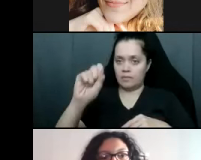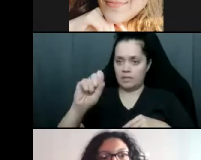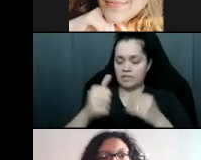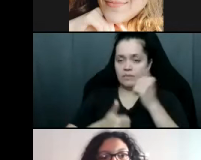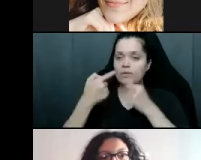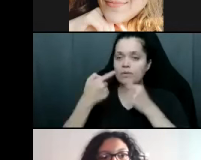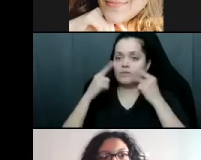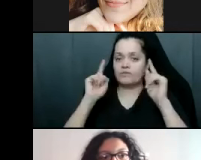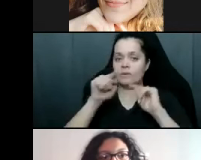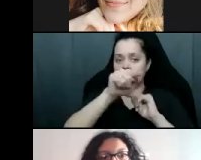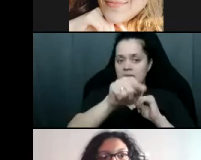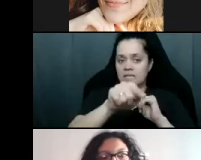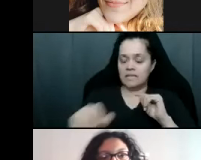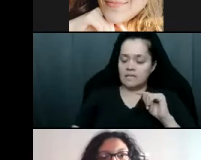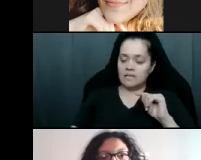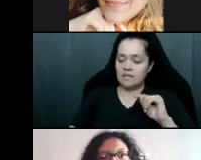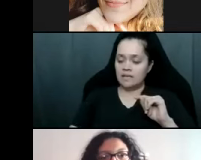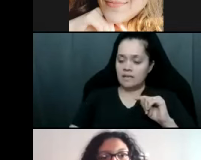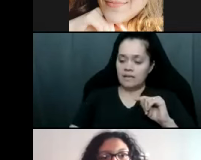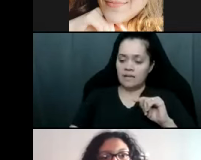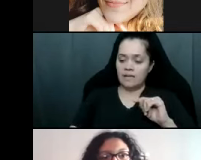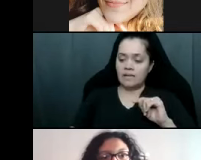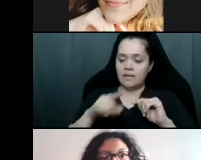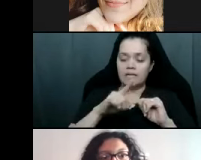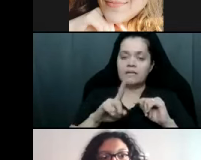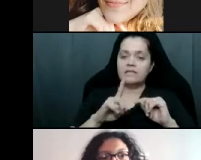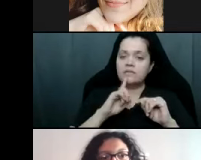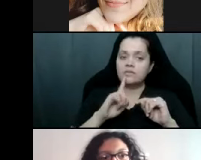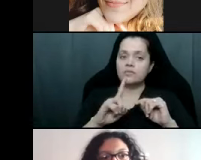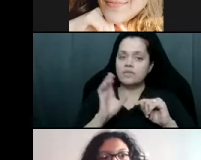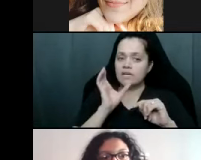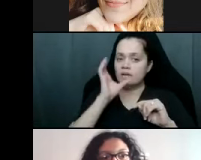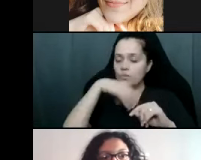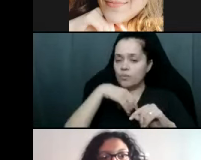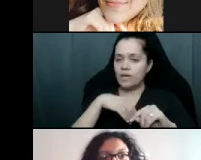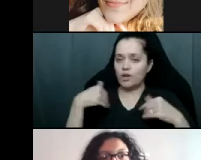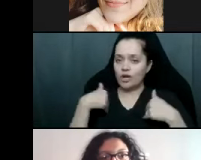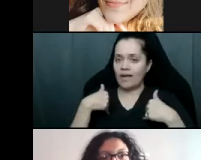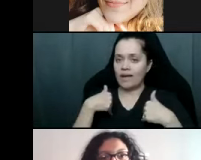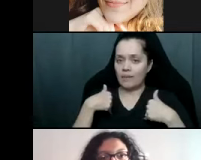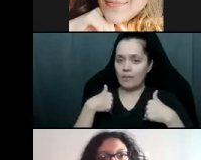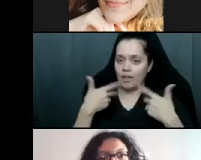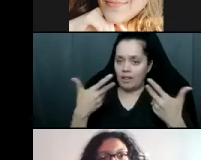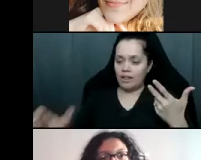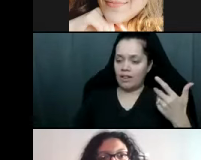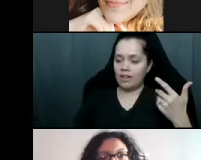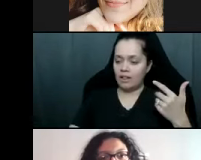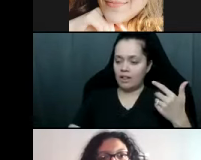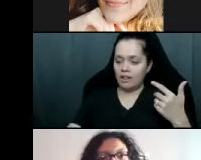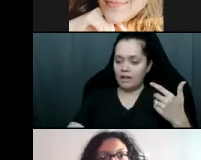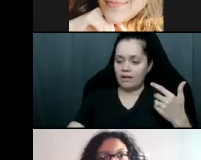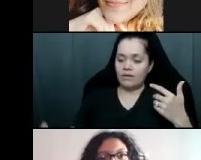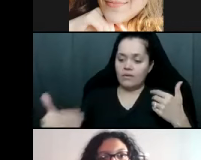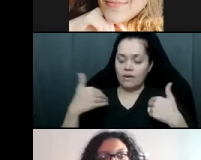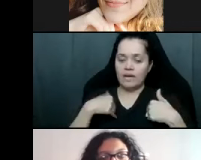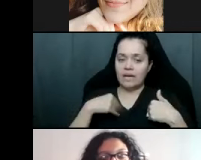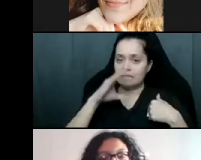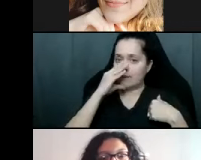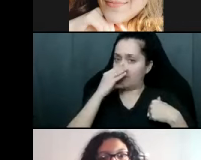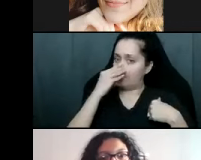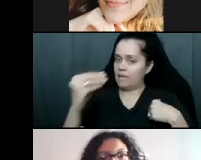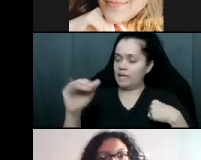And this is really a weird animal. So it has a beak like